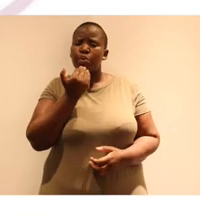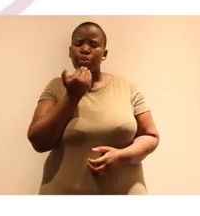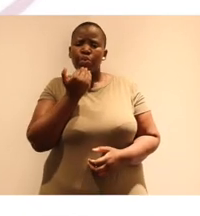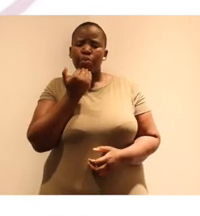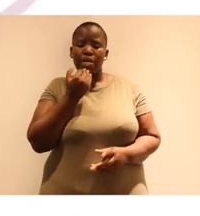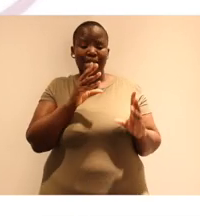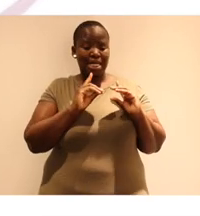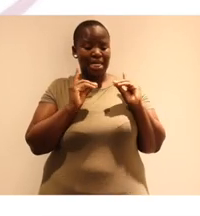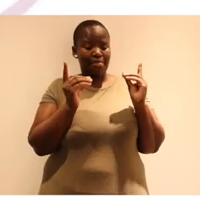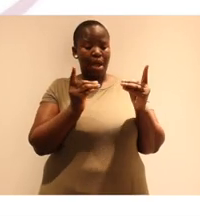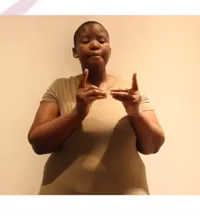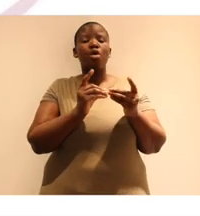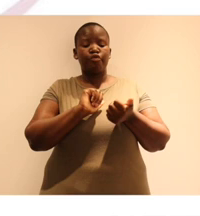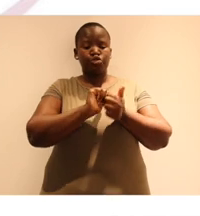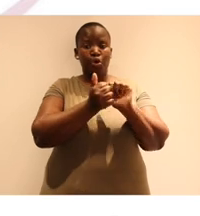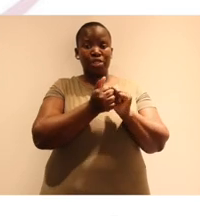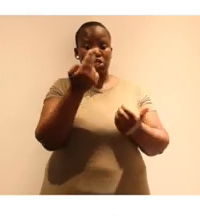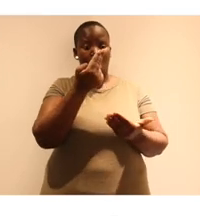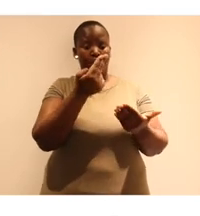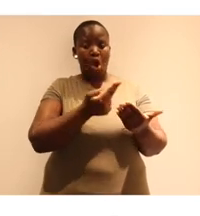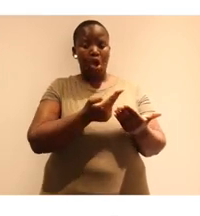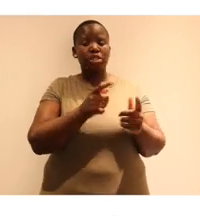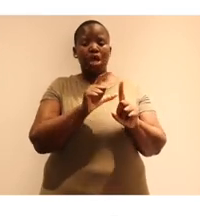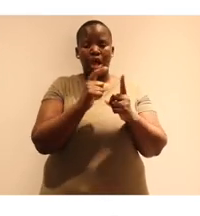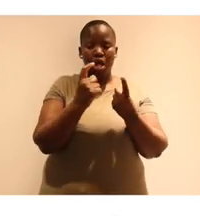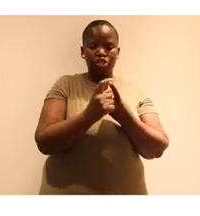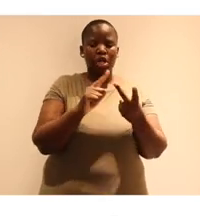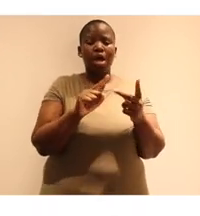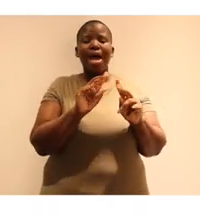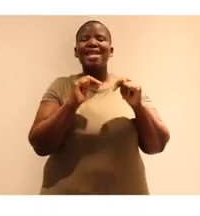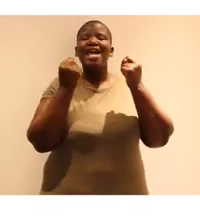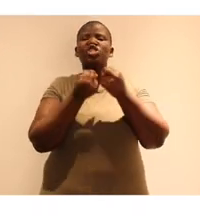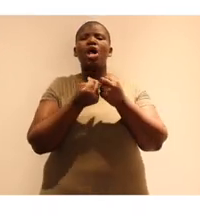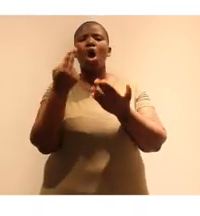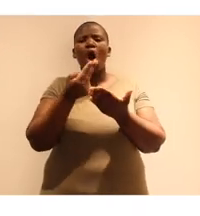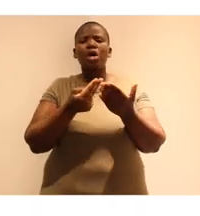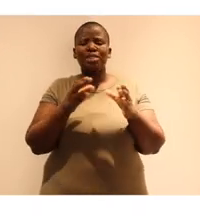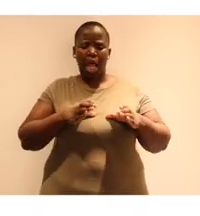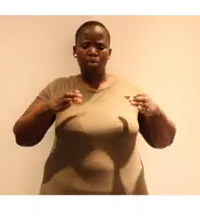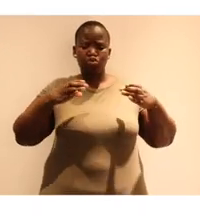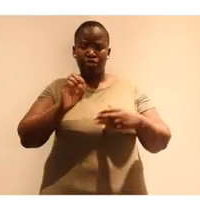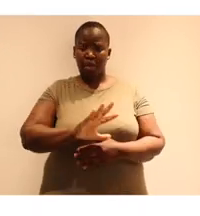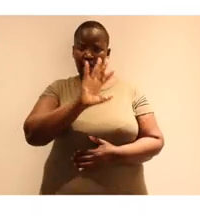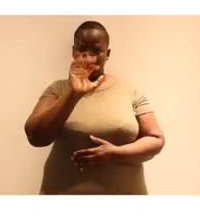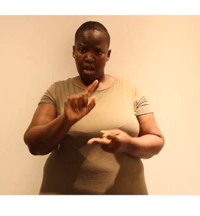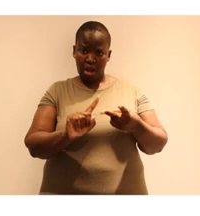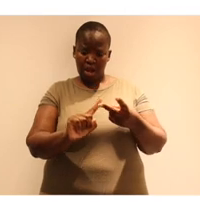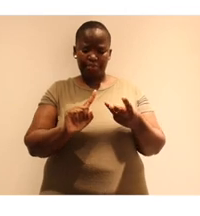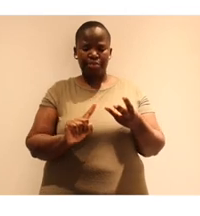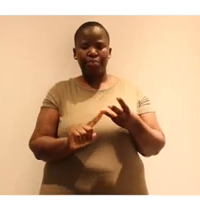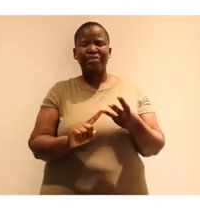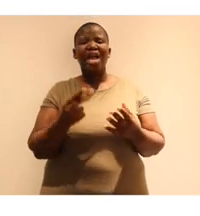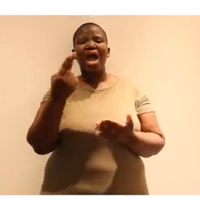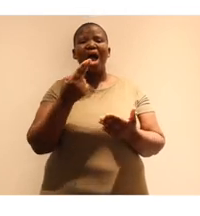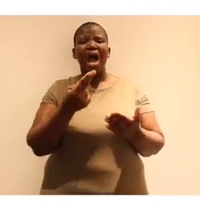of the Department of Sports, Arts and Culture, the National Arts Council of South Africa, the